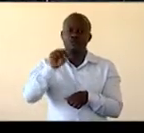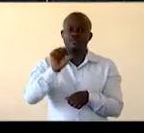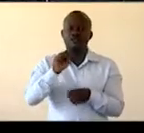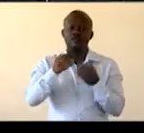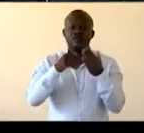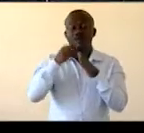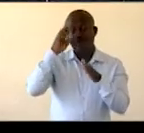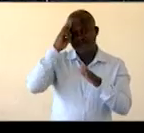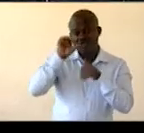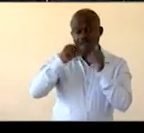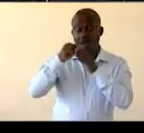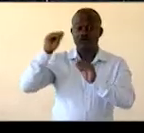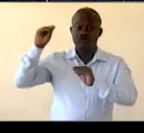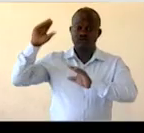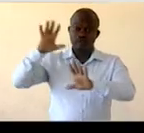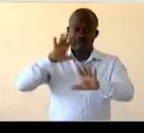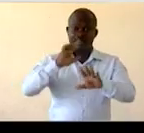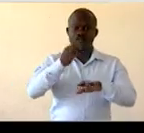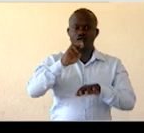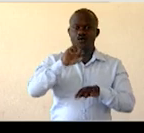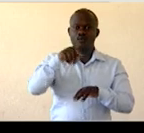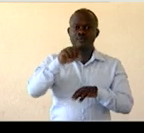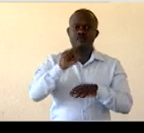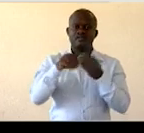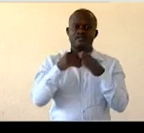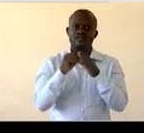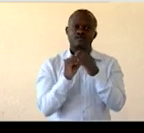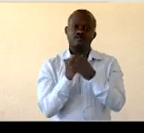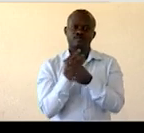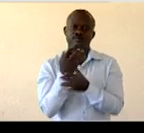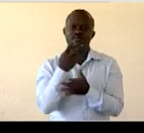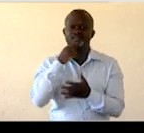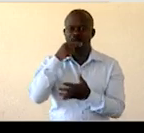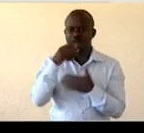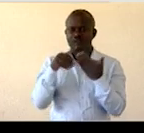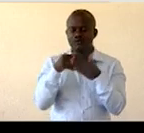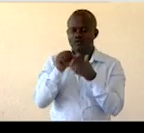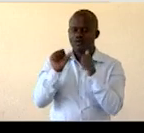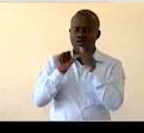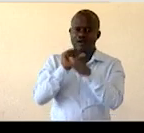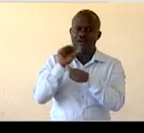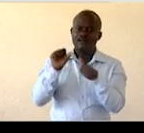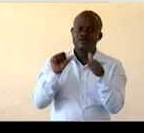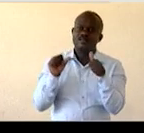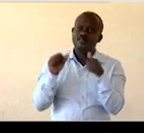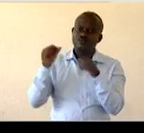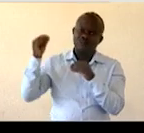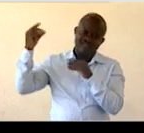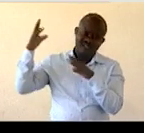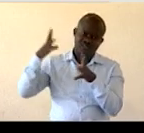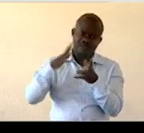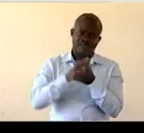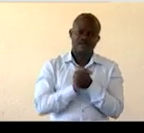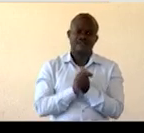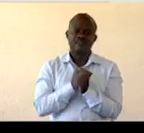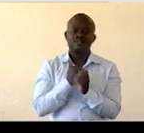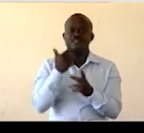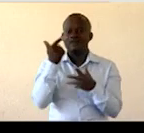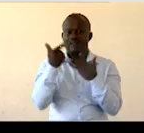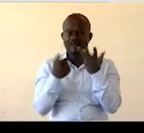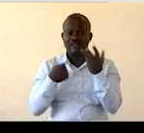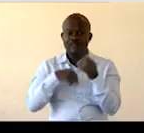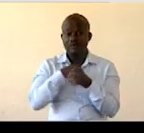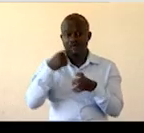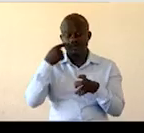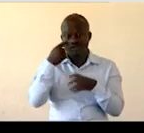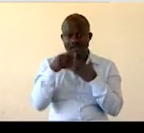light, and tropism is the plant's response towards the stimulus. Here, we say